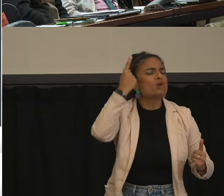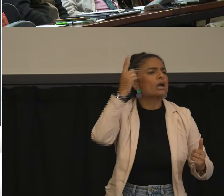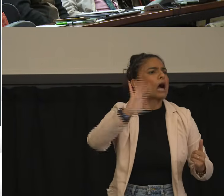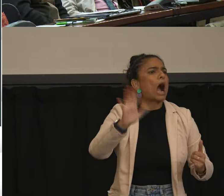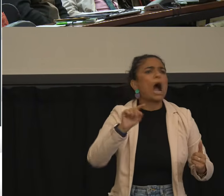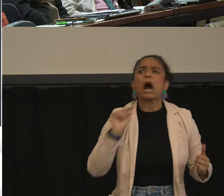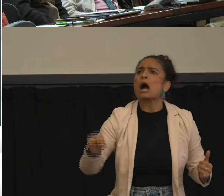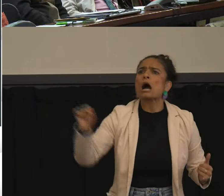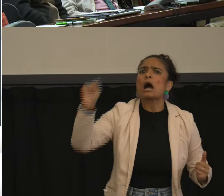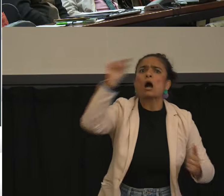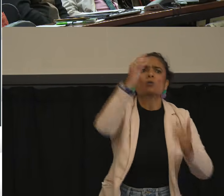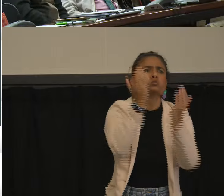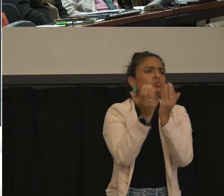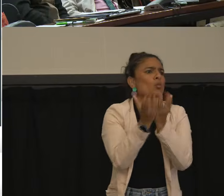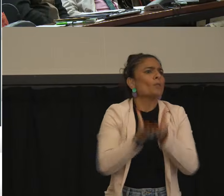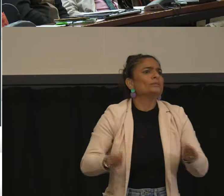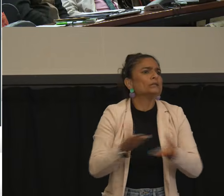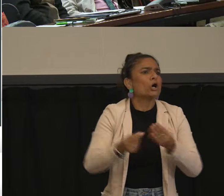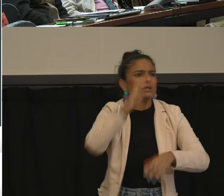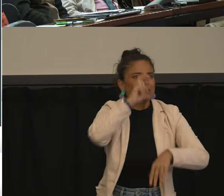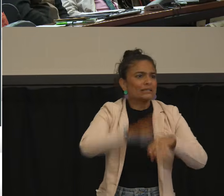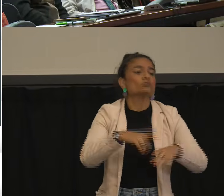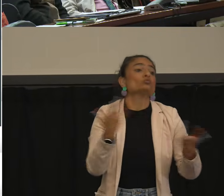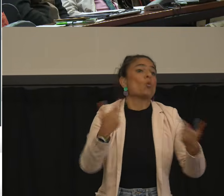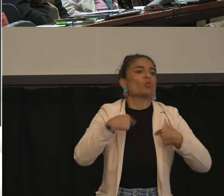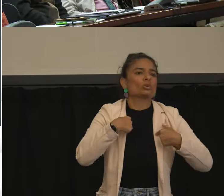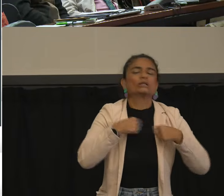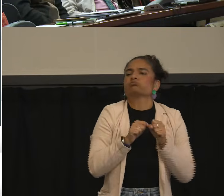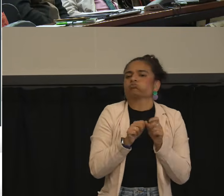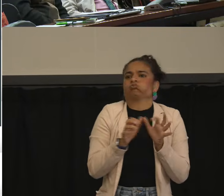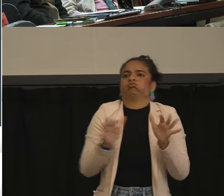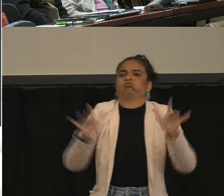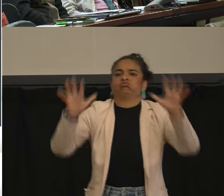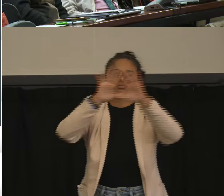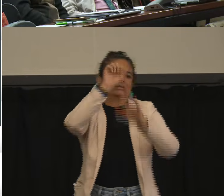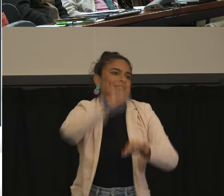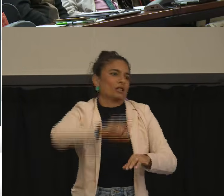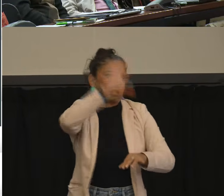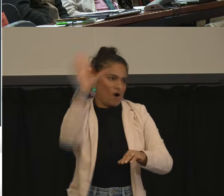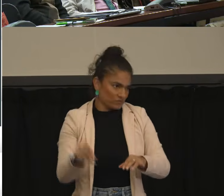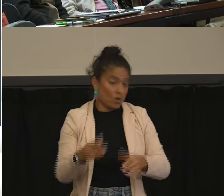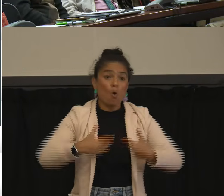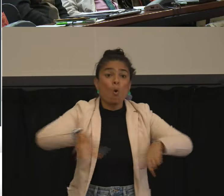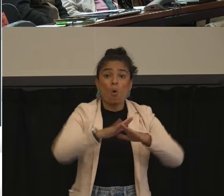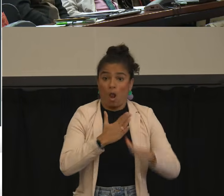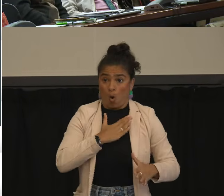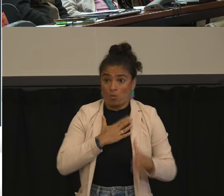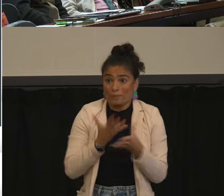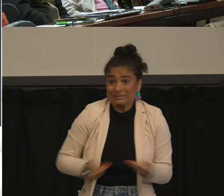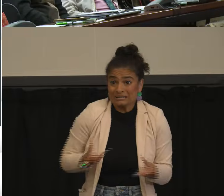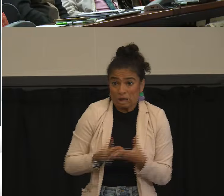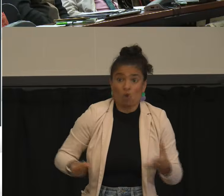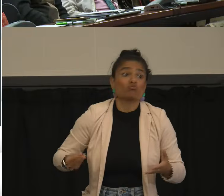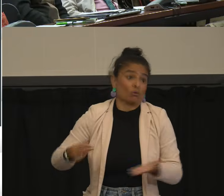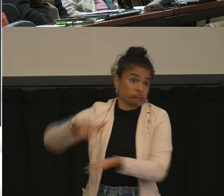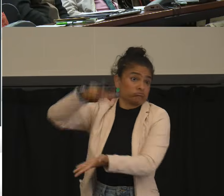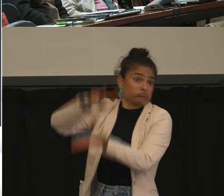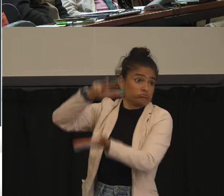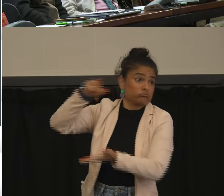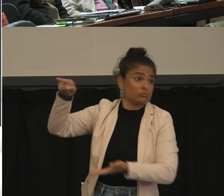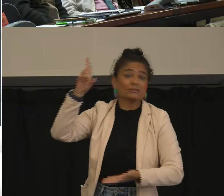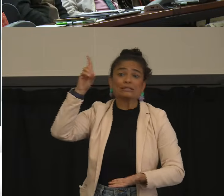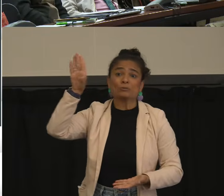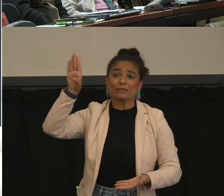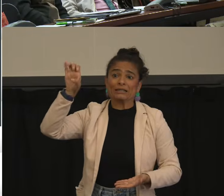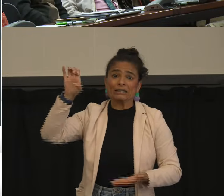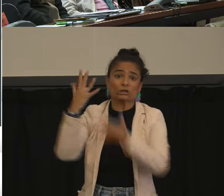we were focusing on the Western Cape at first. And we also realized then later on that the other schools within South Africa, the deaf schools, were also in